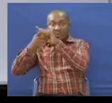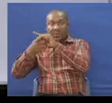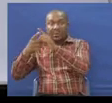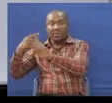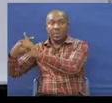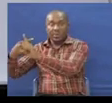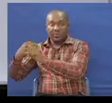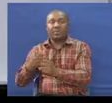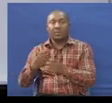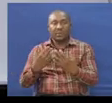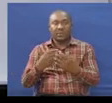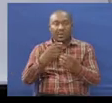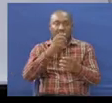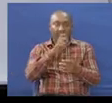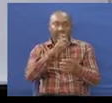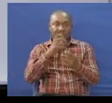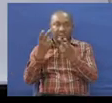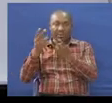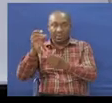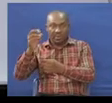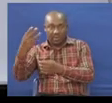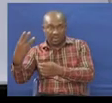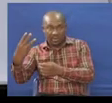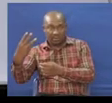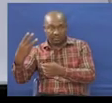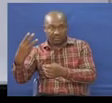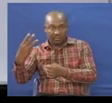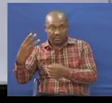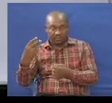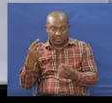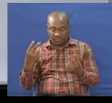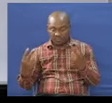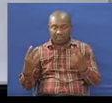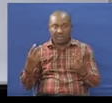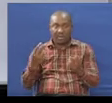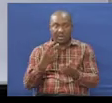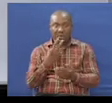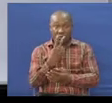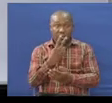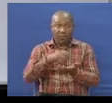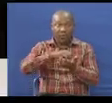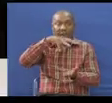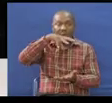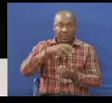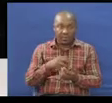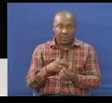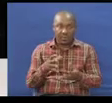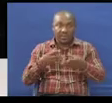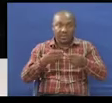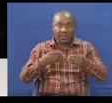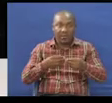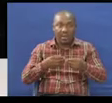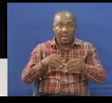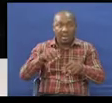x is equal to 3. These are the two values which satisfy this quadratic equation here.